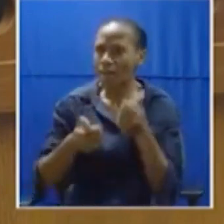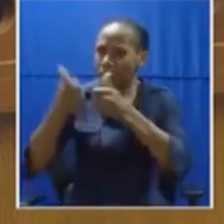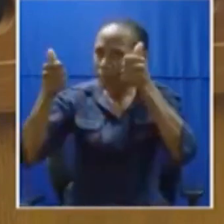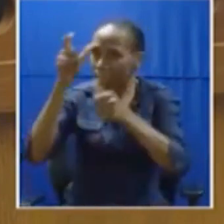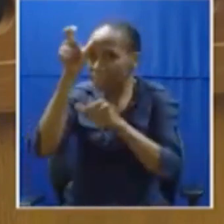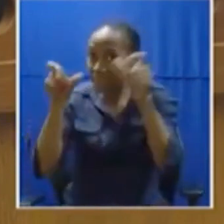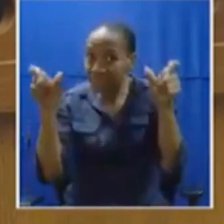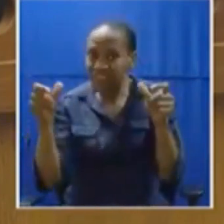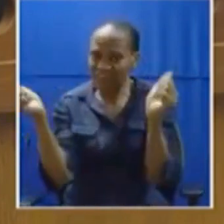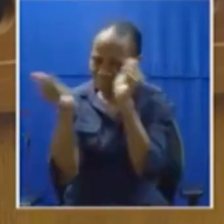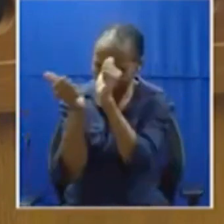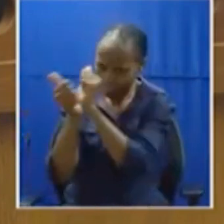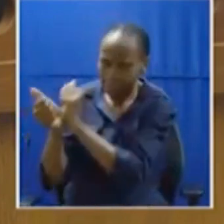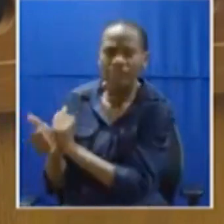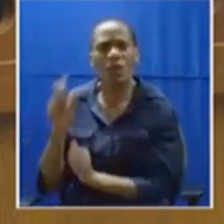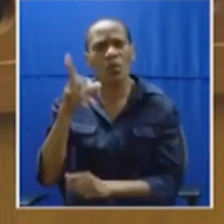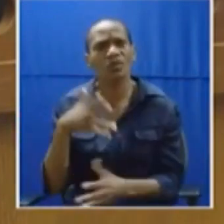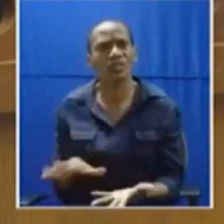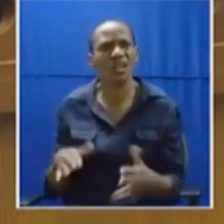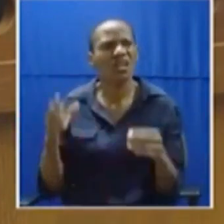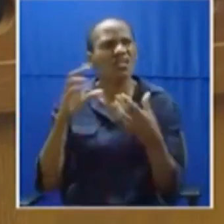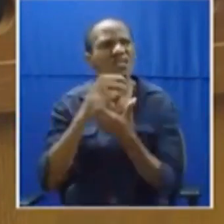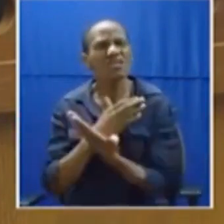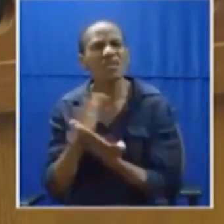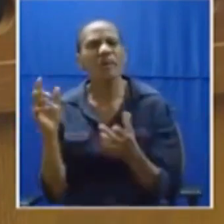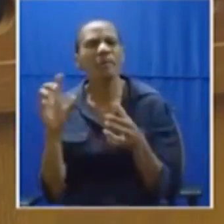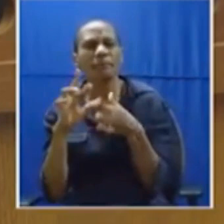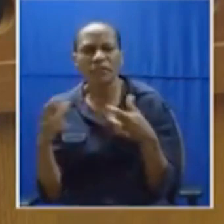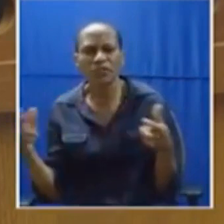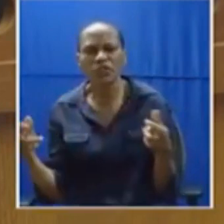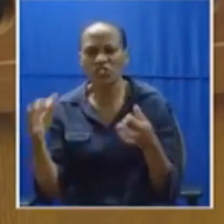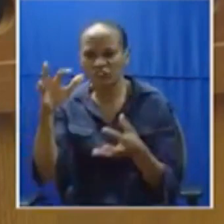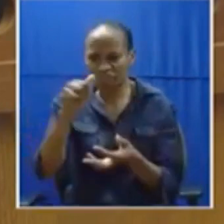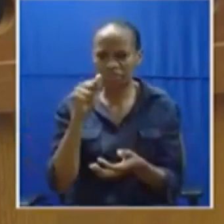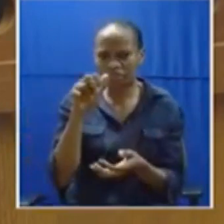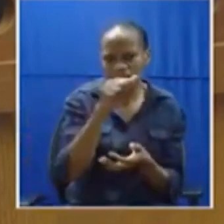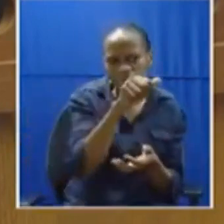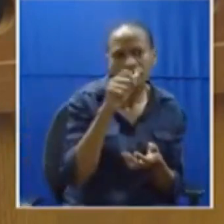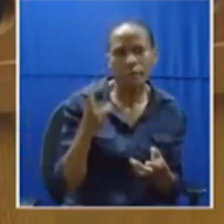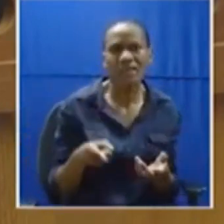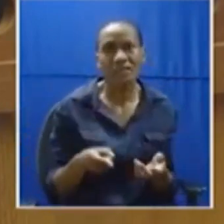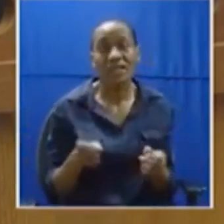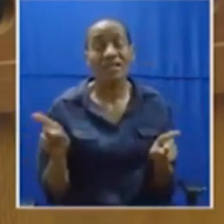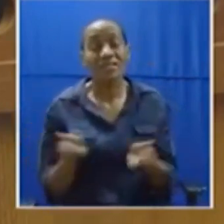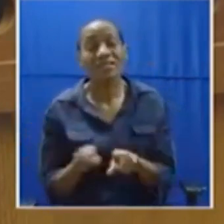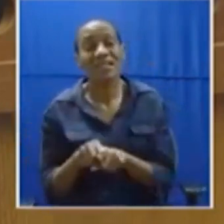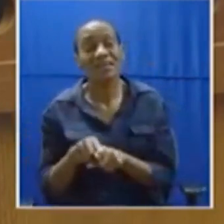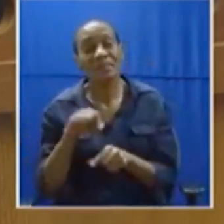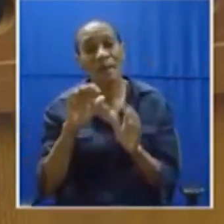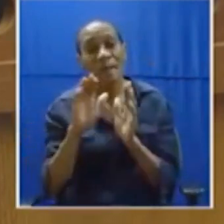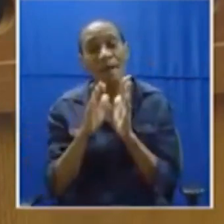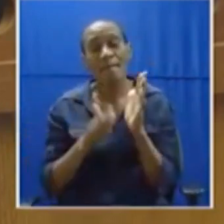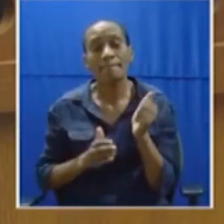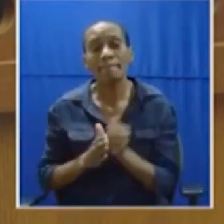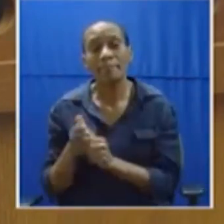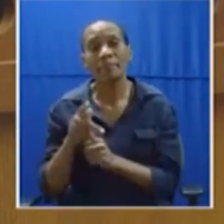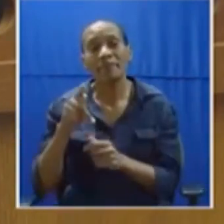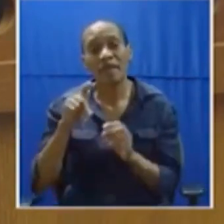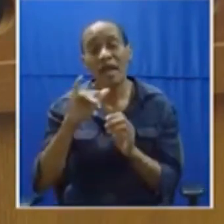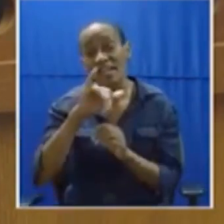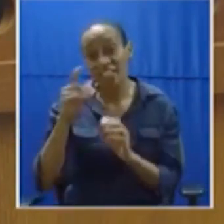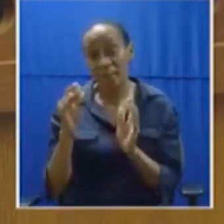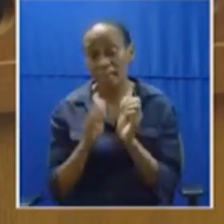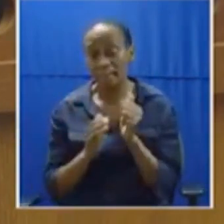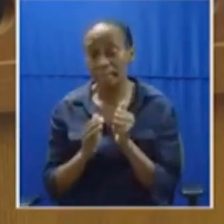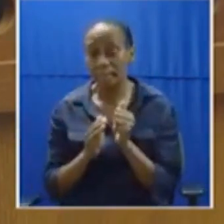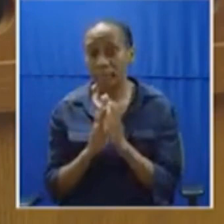being seized. And while we're at it, let's take away a few passports to ensure that no one can flee prosecution.